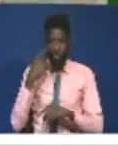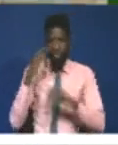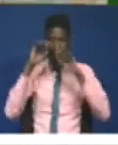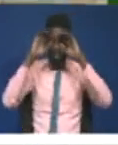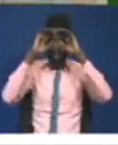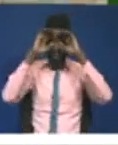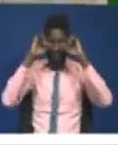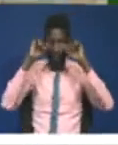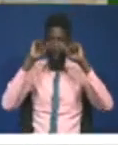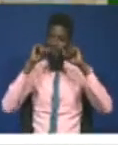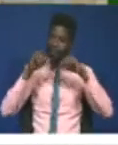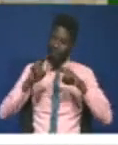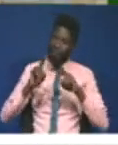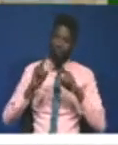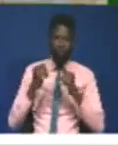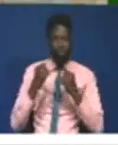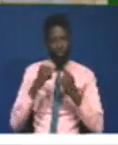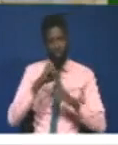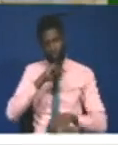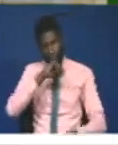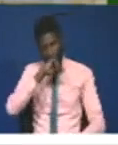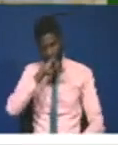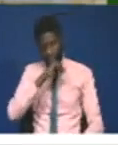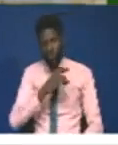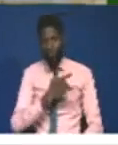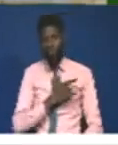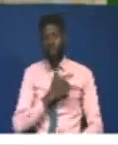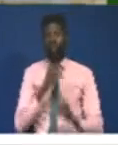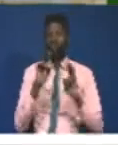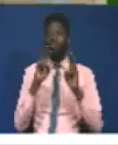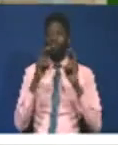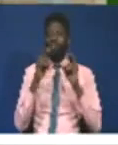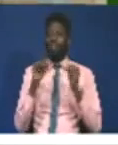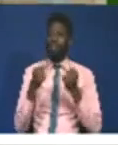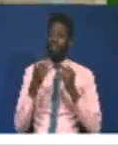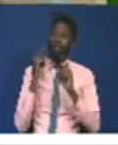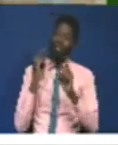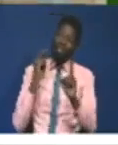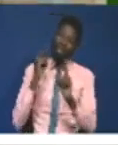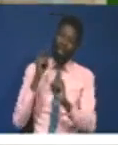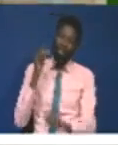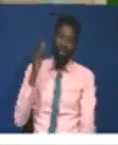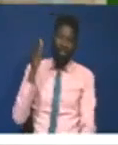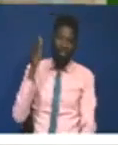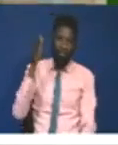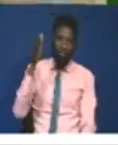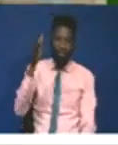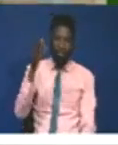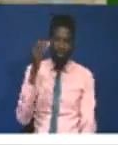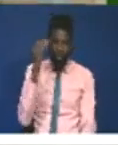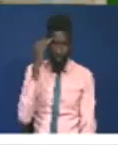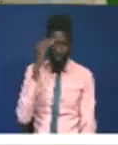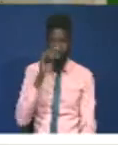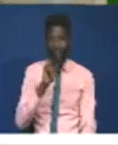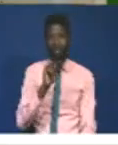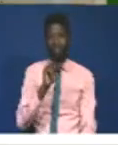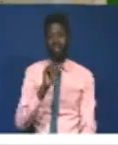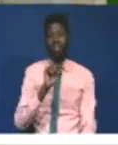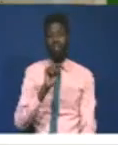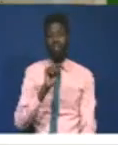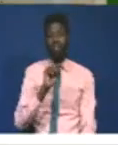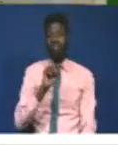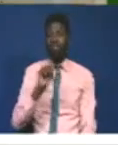passionate about saving for the future. I know NSSF has been